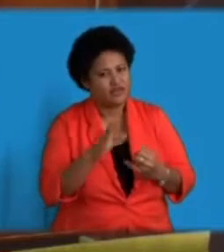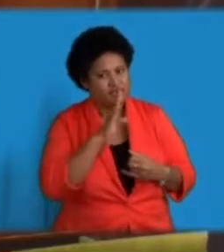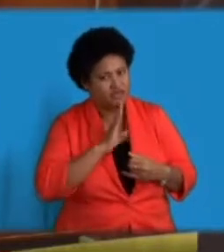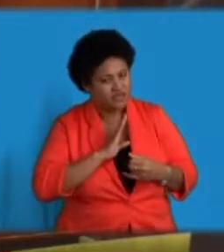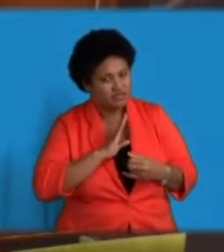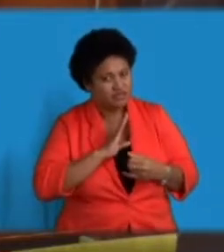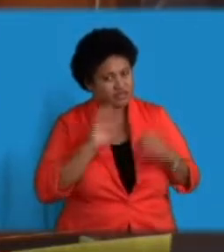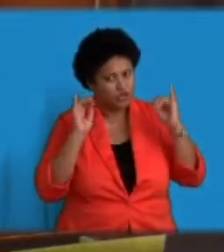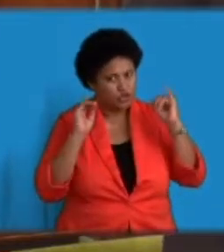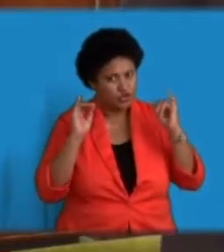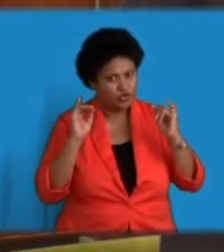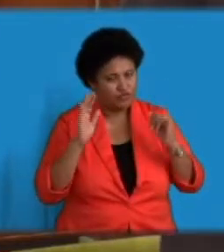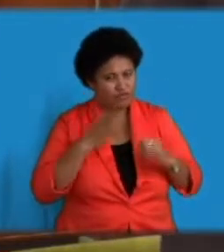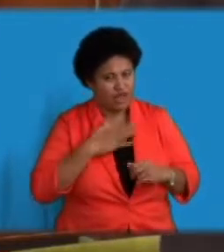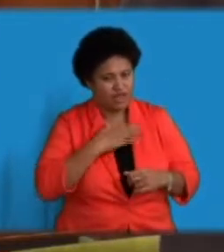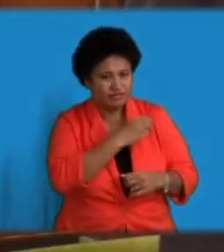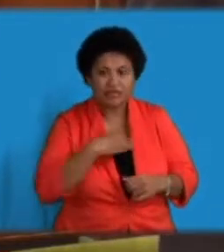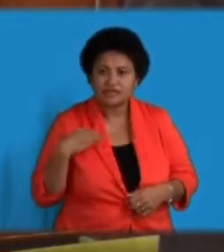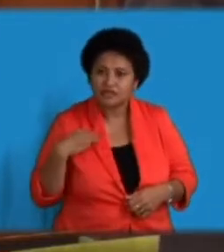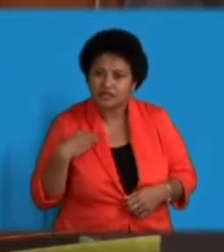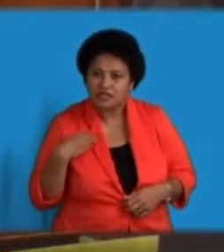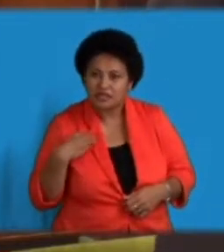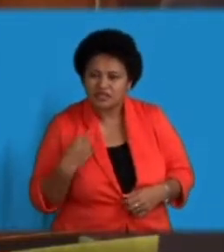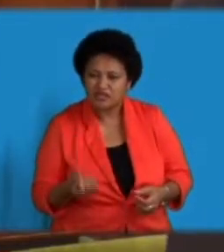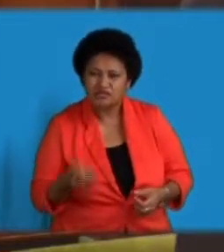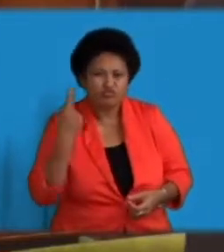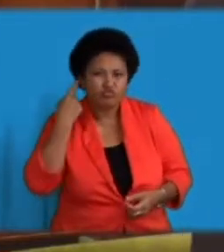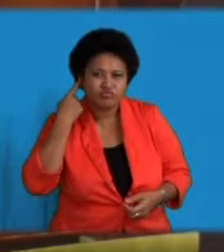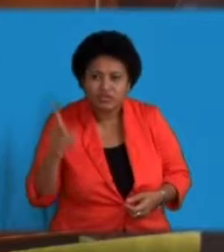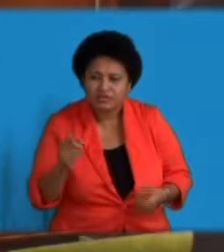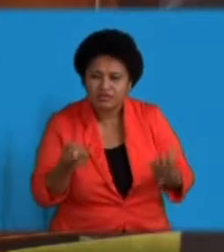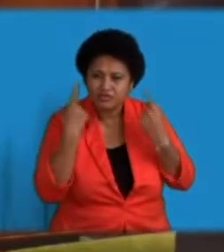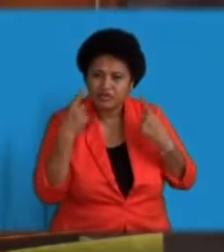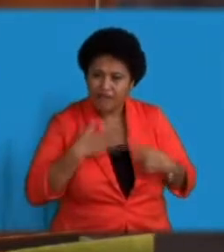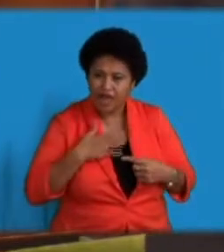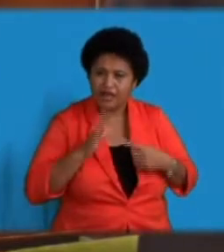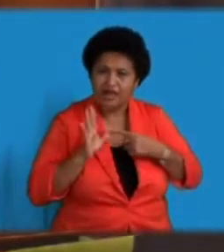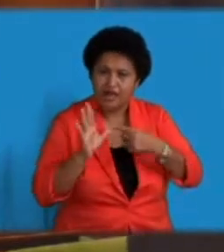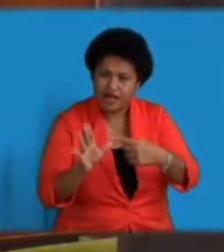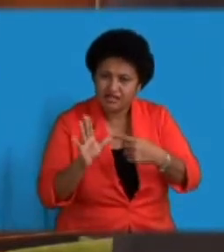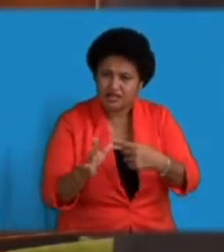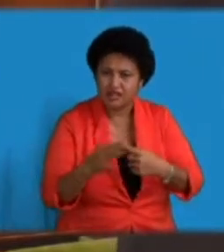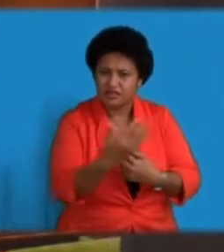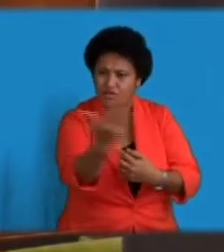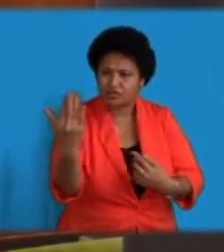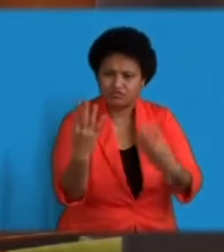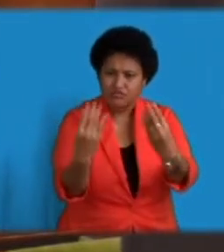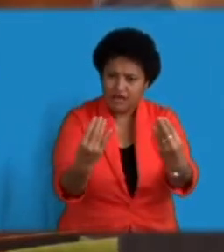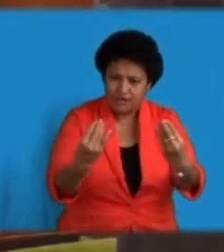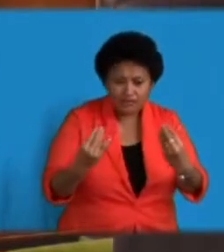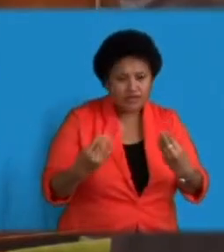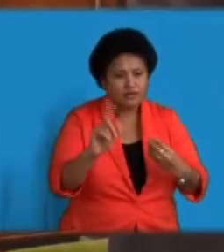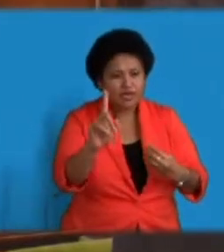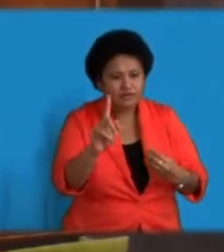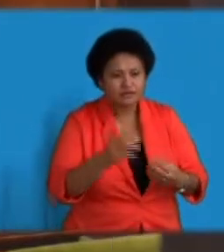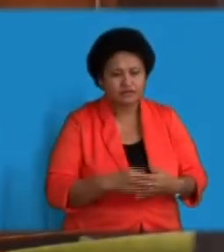concerning issue for the Ministry. I've said it, okay? And all Madam Speaker, they talk about, Madam